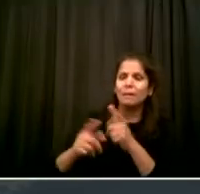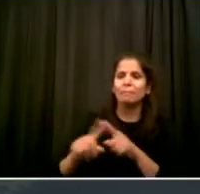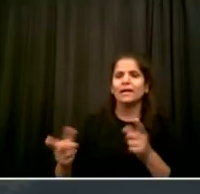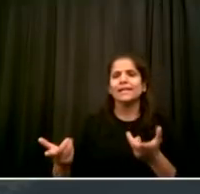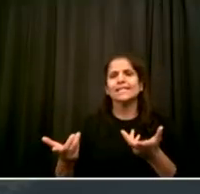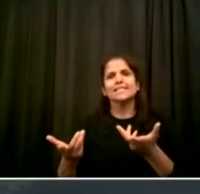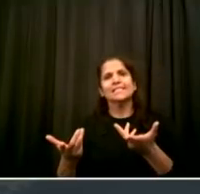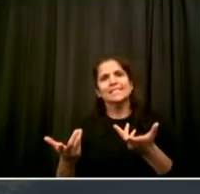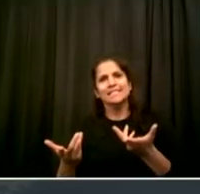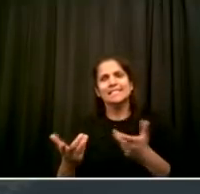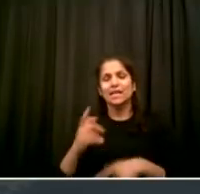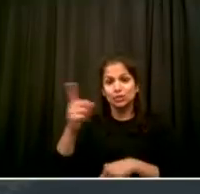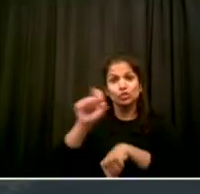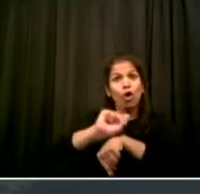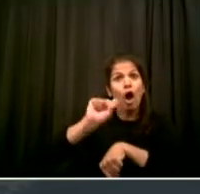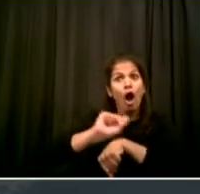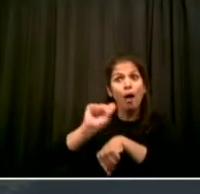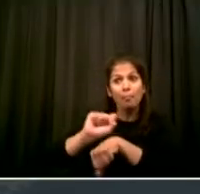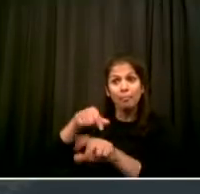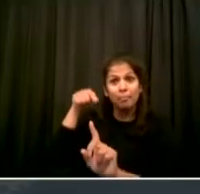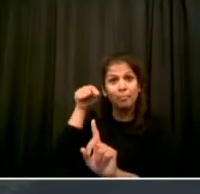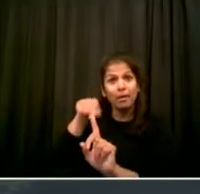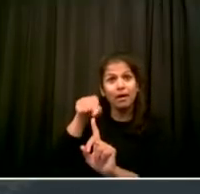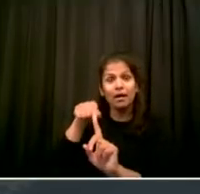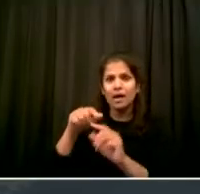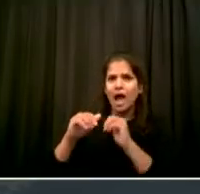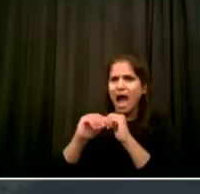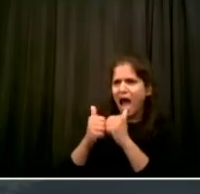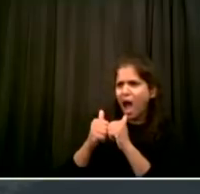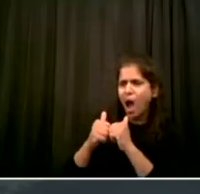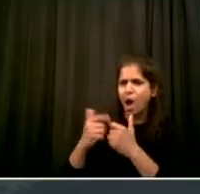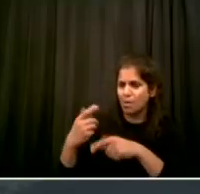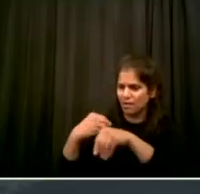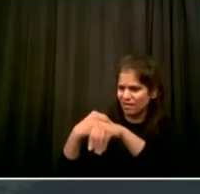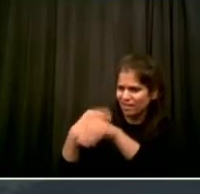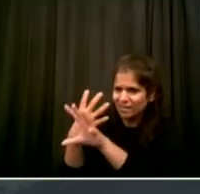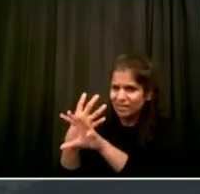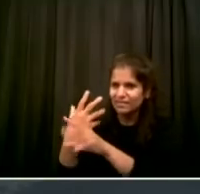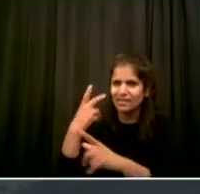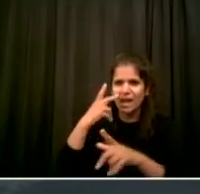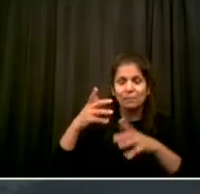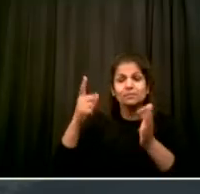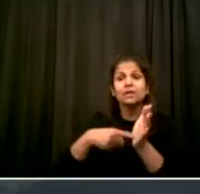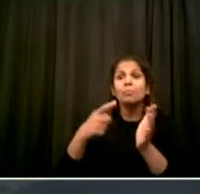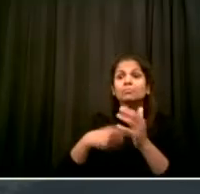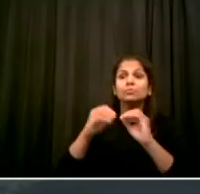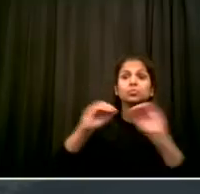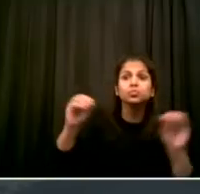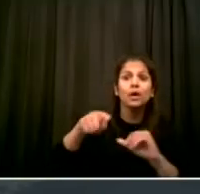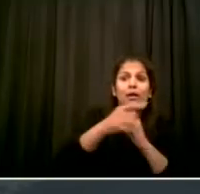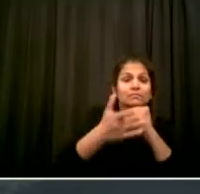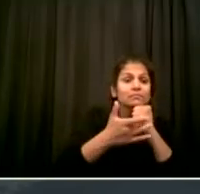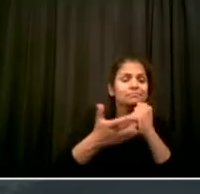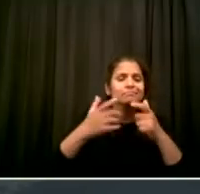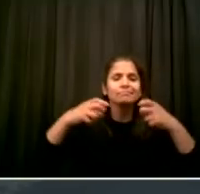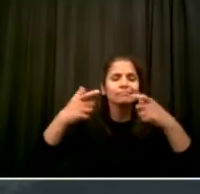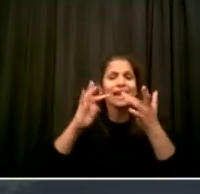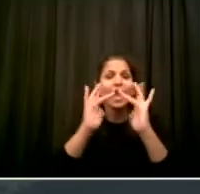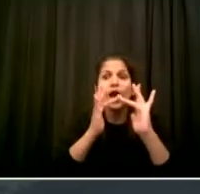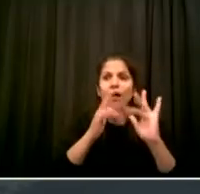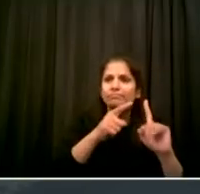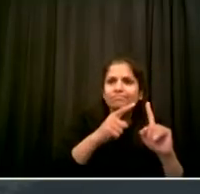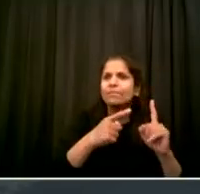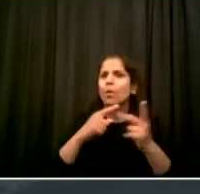can continue to bring more and more people back and get that creative spark going and really bring out the talent base of New York City that has been